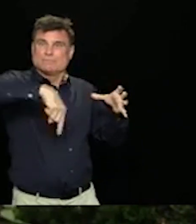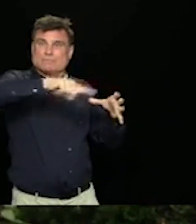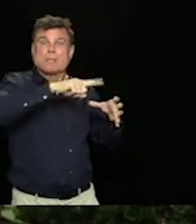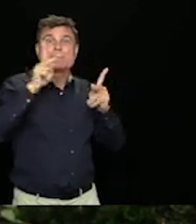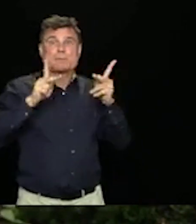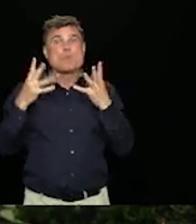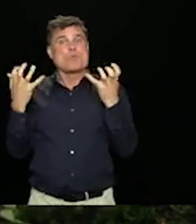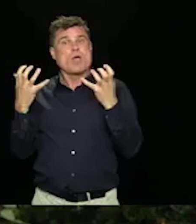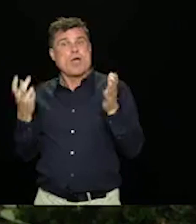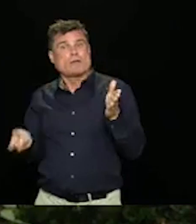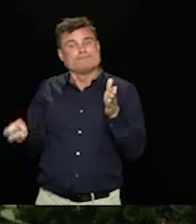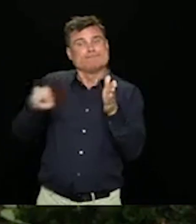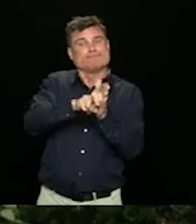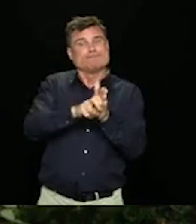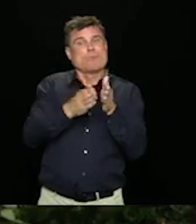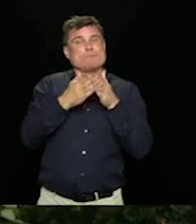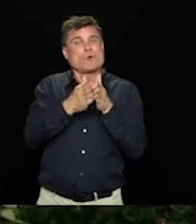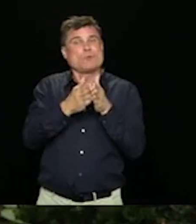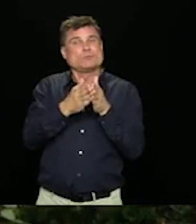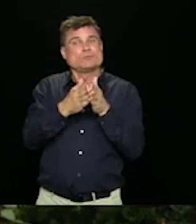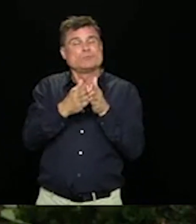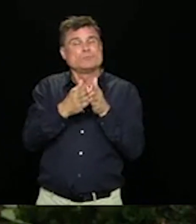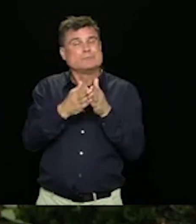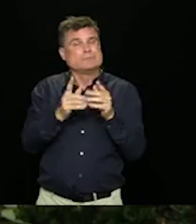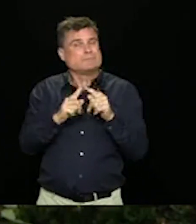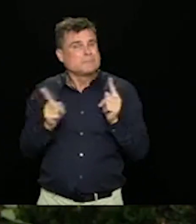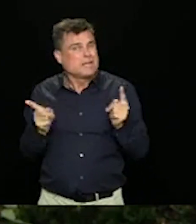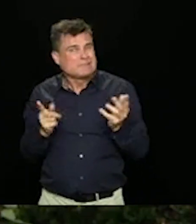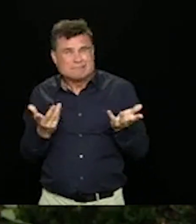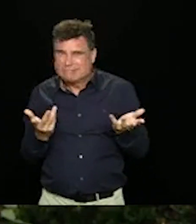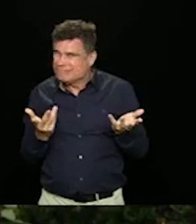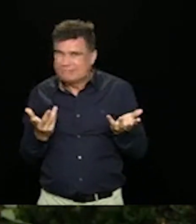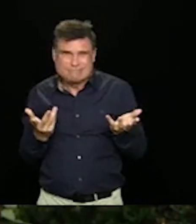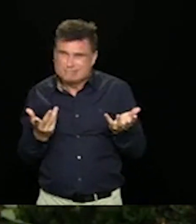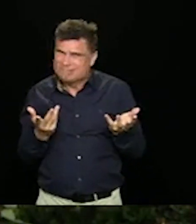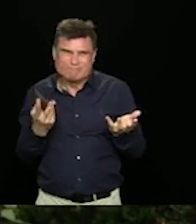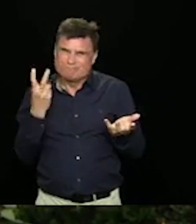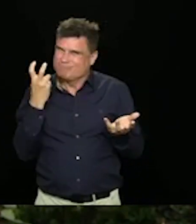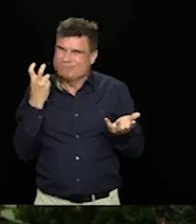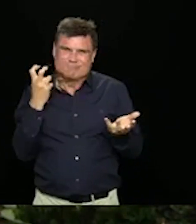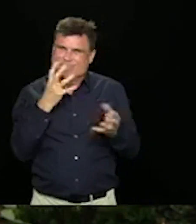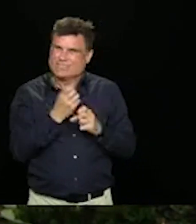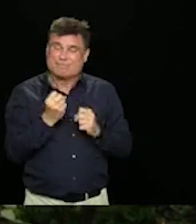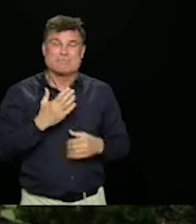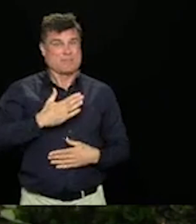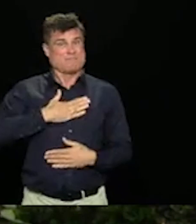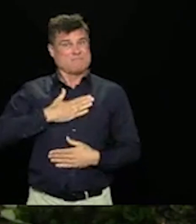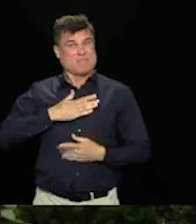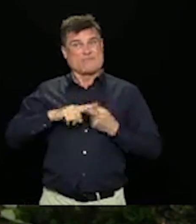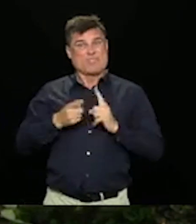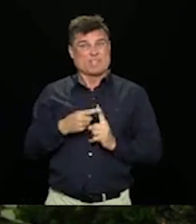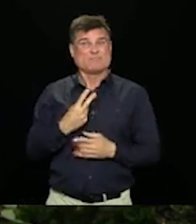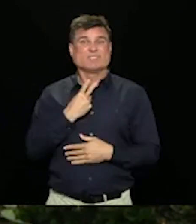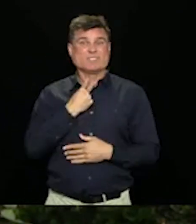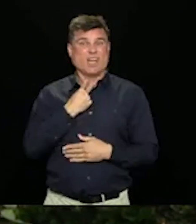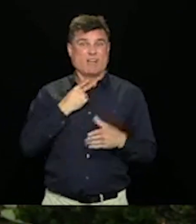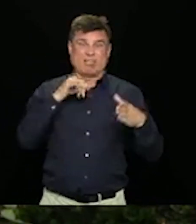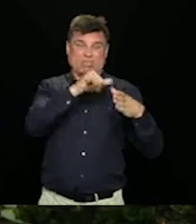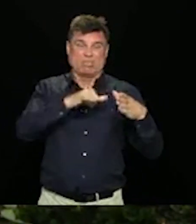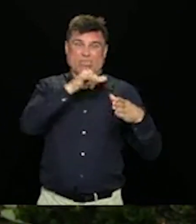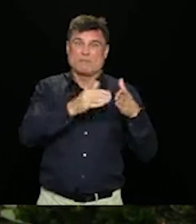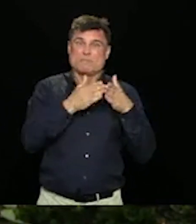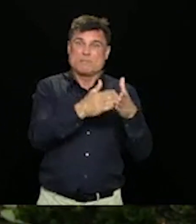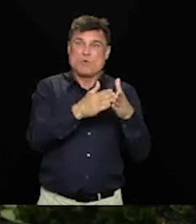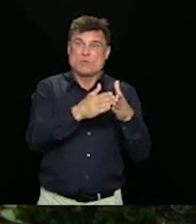know I had a friend who works on a cruise ship, and she was floating around in the South Pacific for a month and a half with no port to land